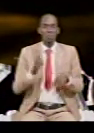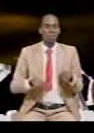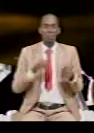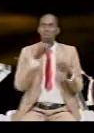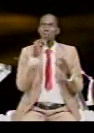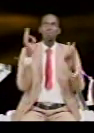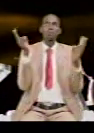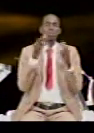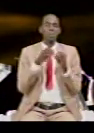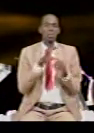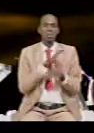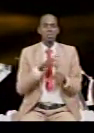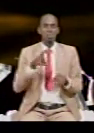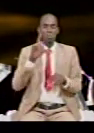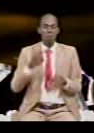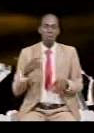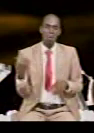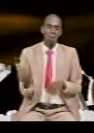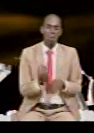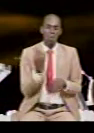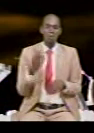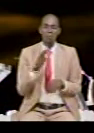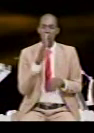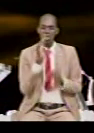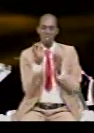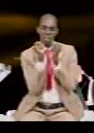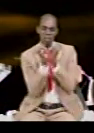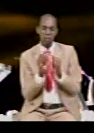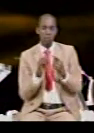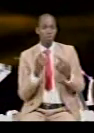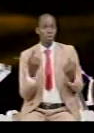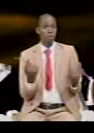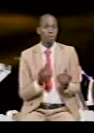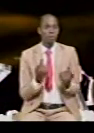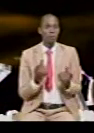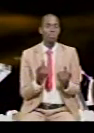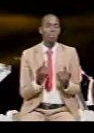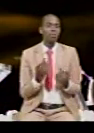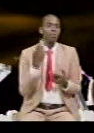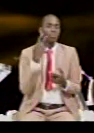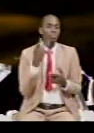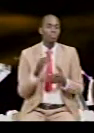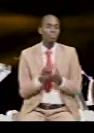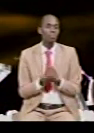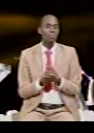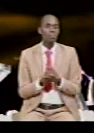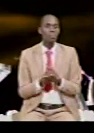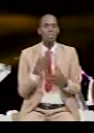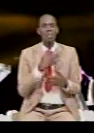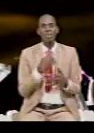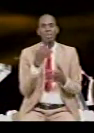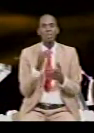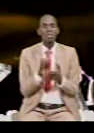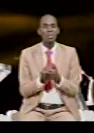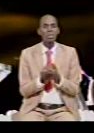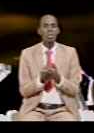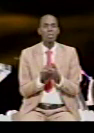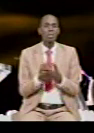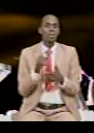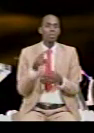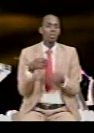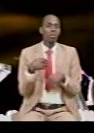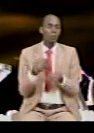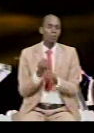you say you are born again, that runs contrary to what God is saying. And he says, he causes us